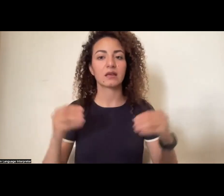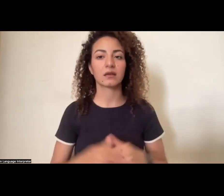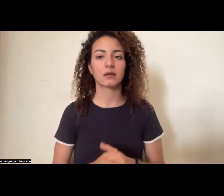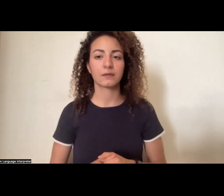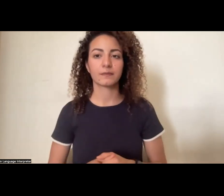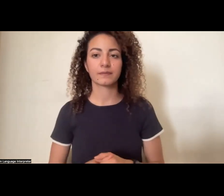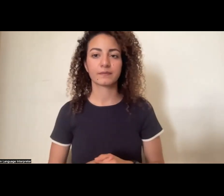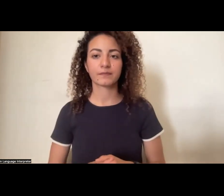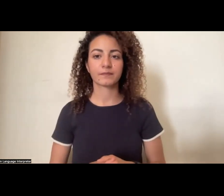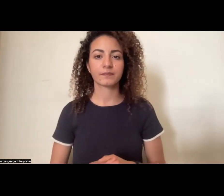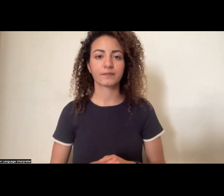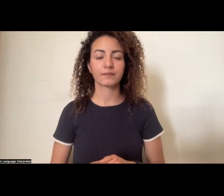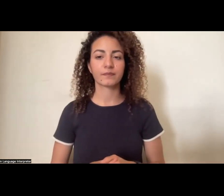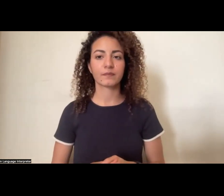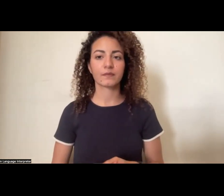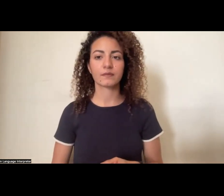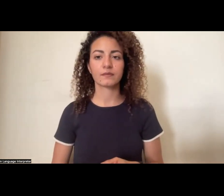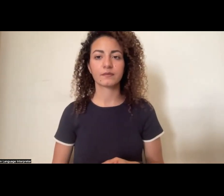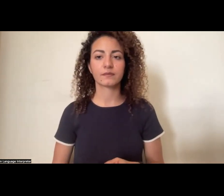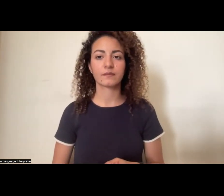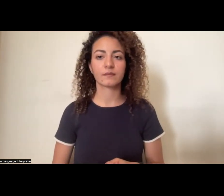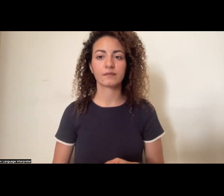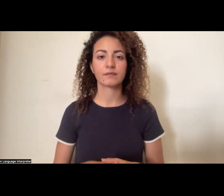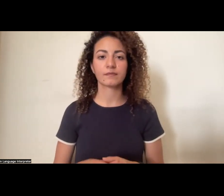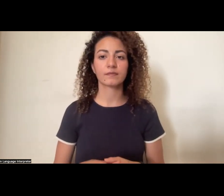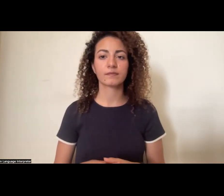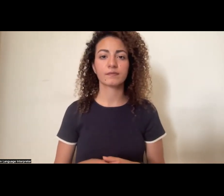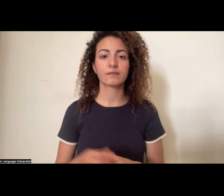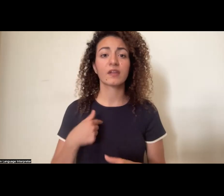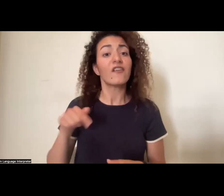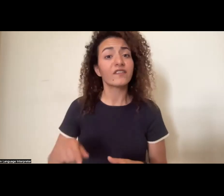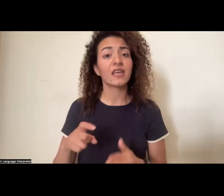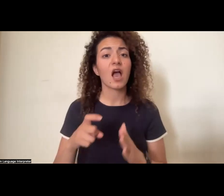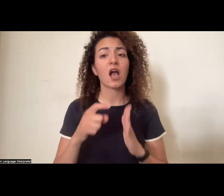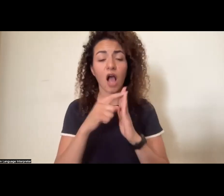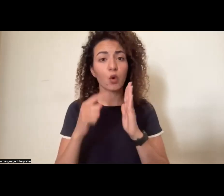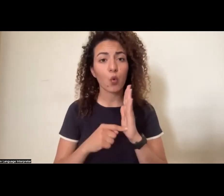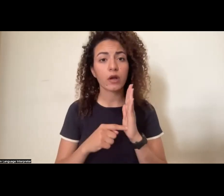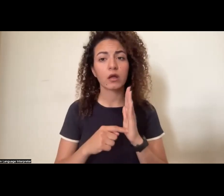in society. We do have the Lebanese Public Law